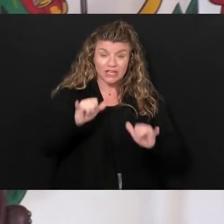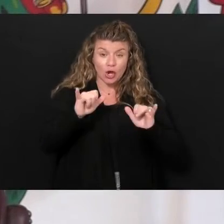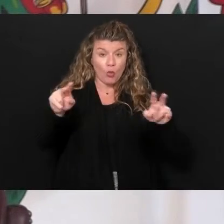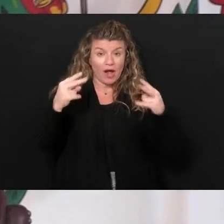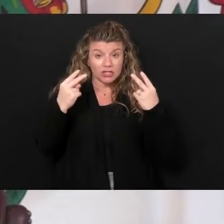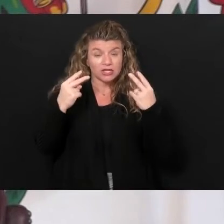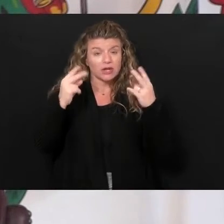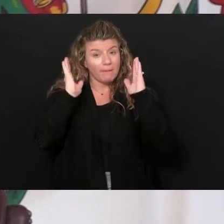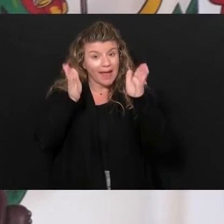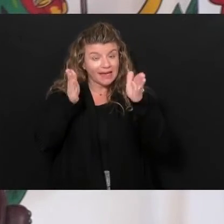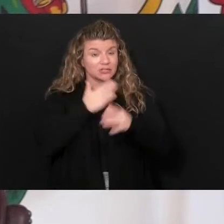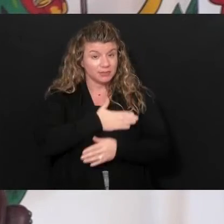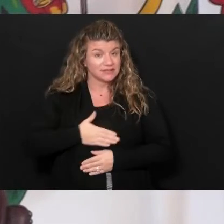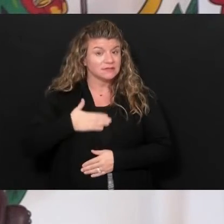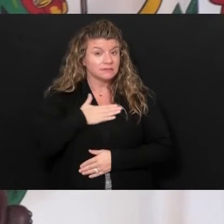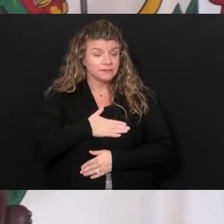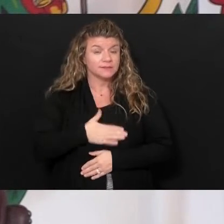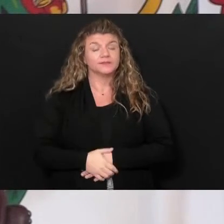say here.